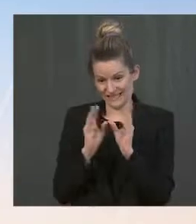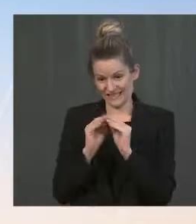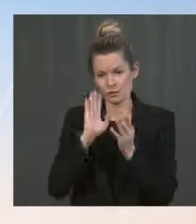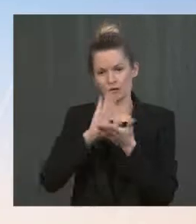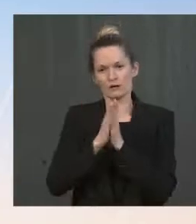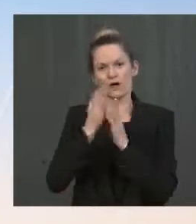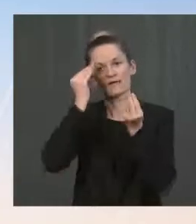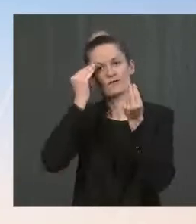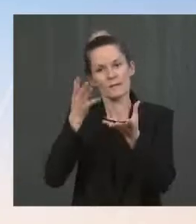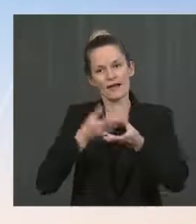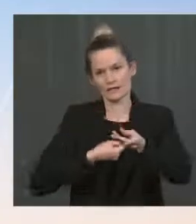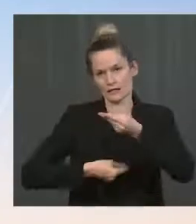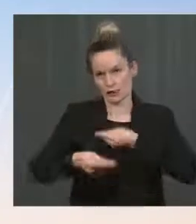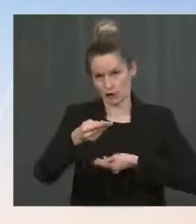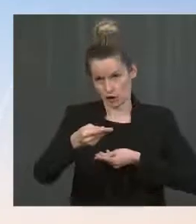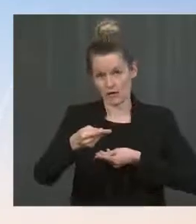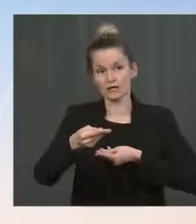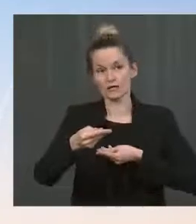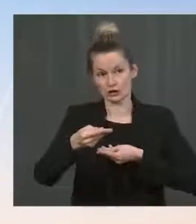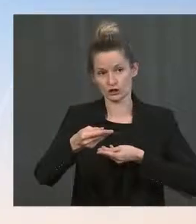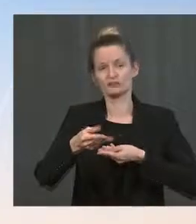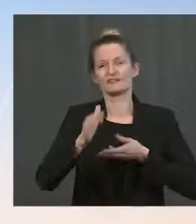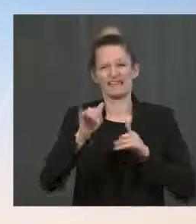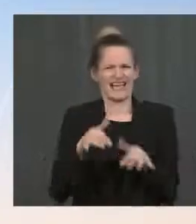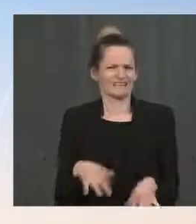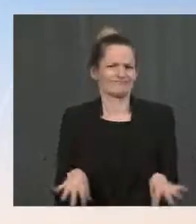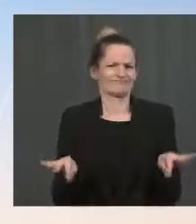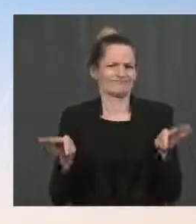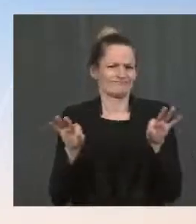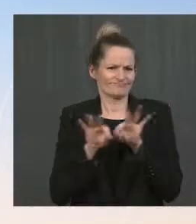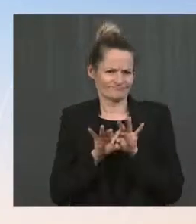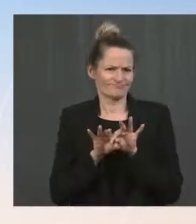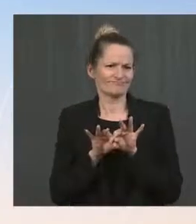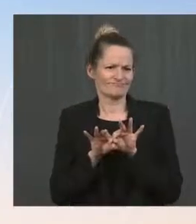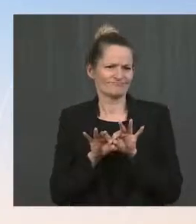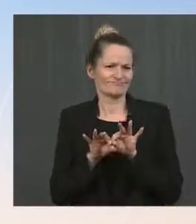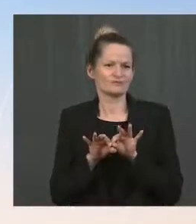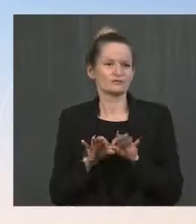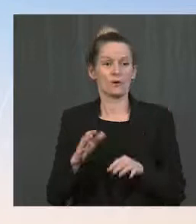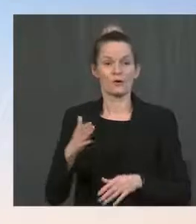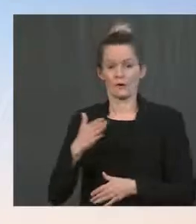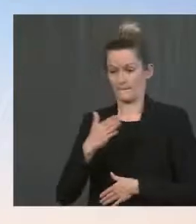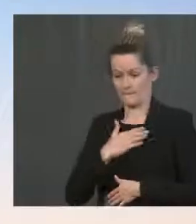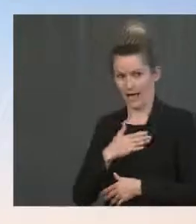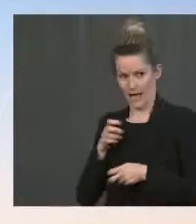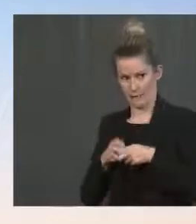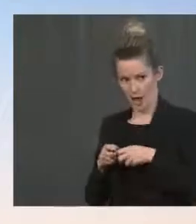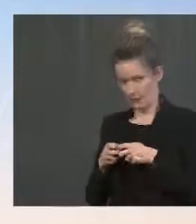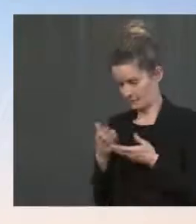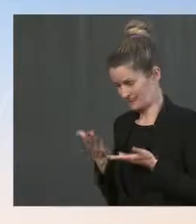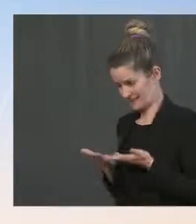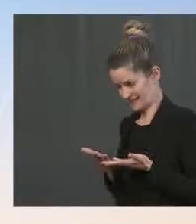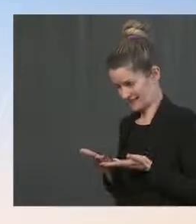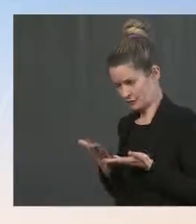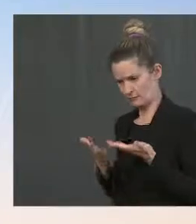you know, some of these issues that we're talking about here are intimately related to logistics and transportation issues. So the steps that, you